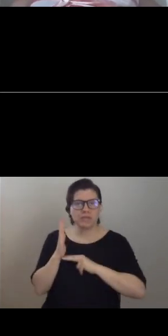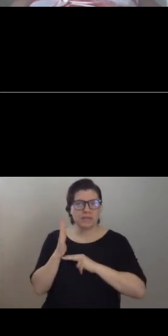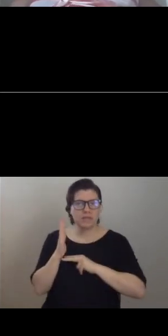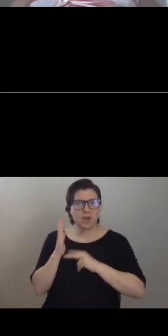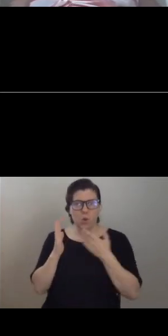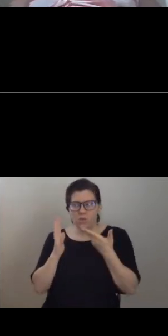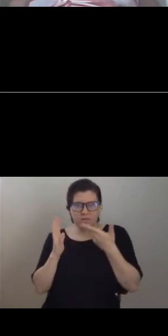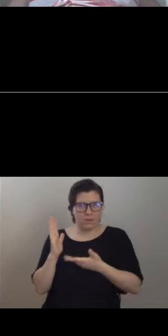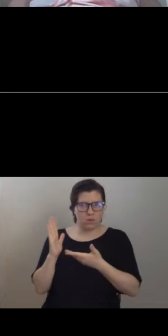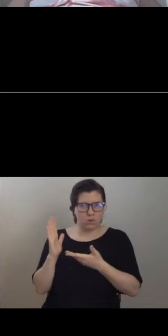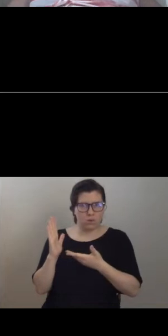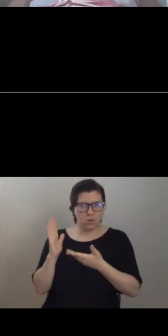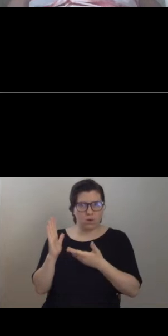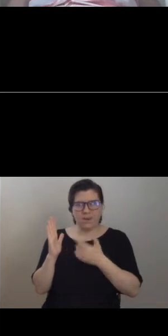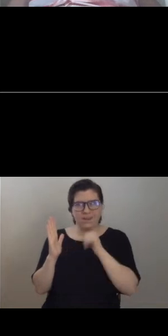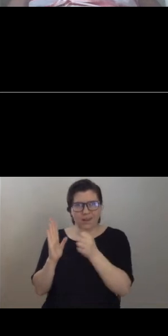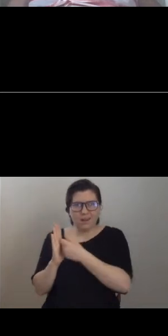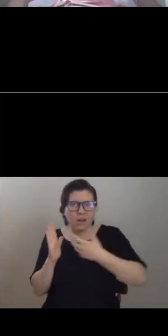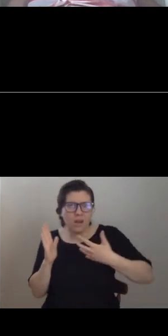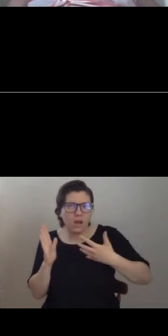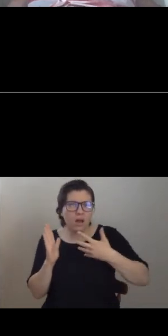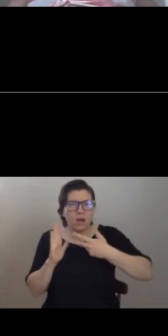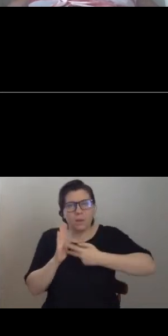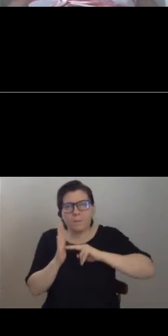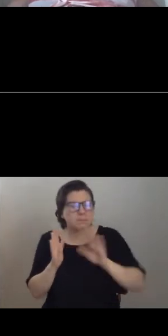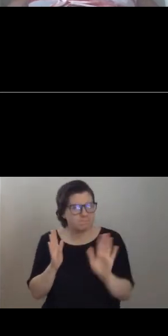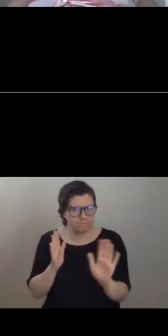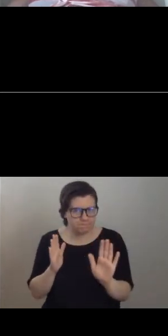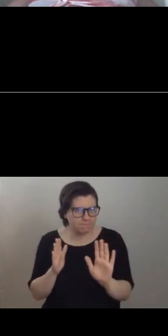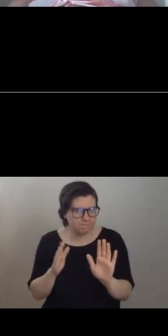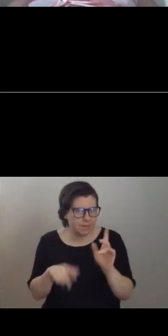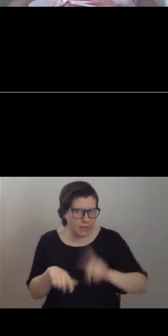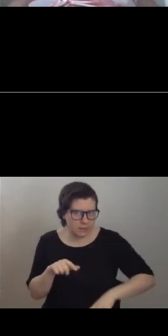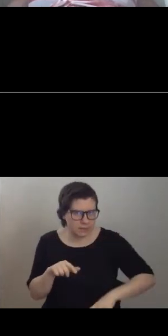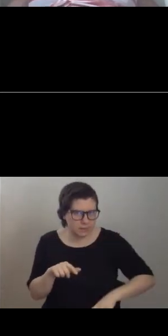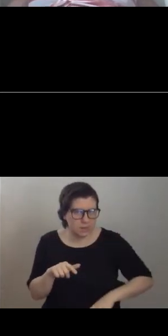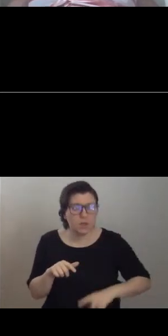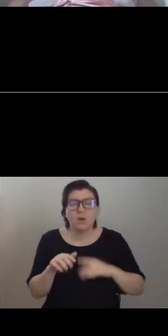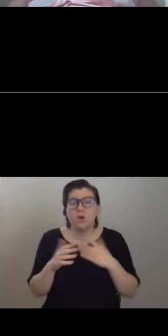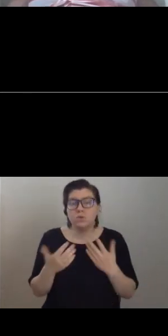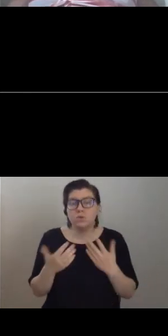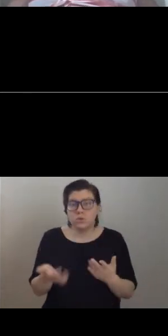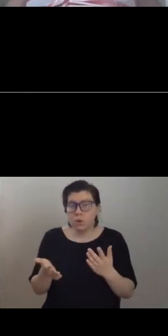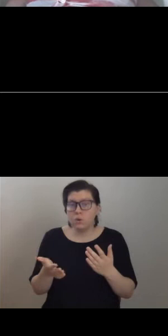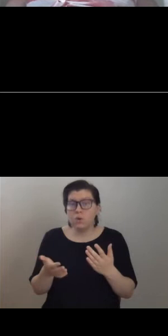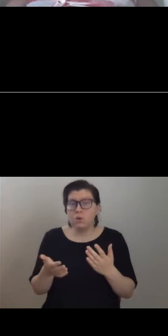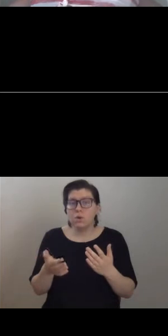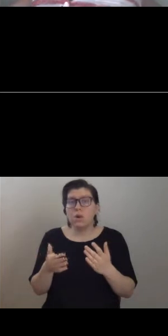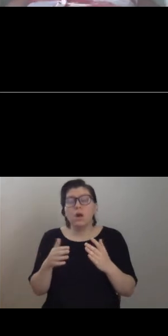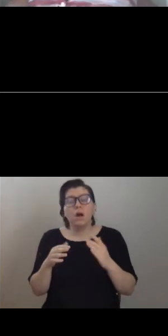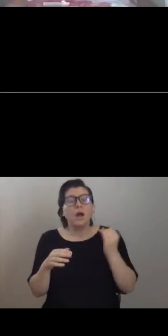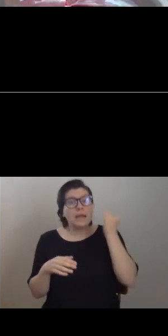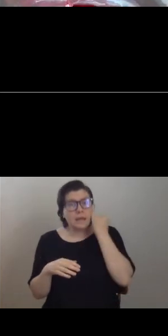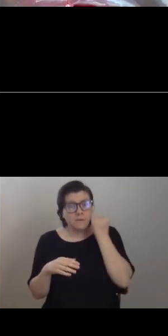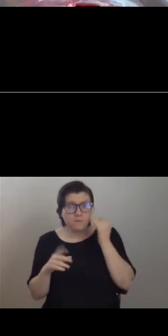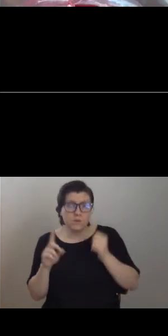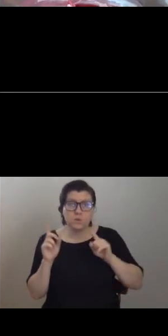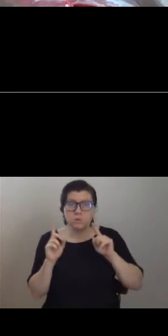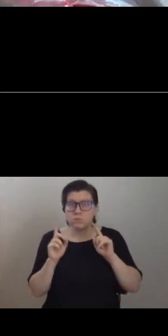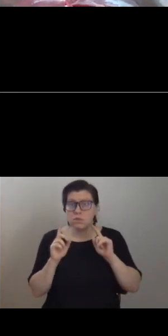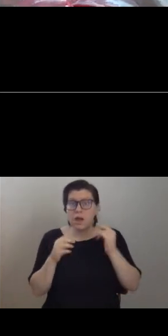So it's good for you before you go to have an idea for who you want